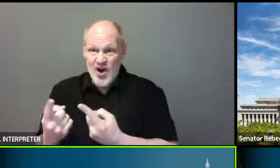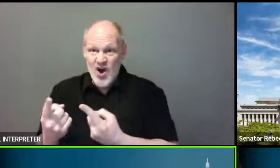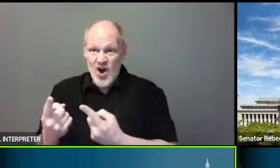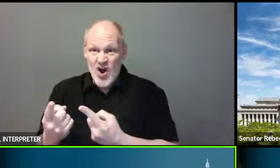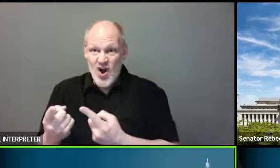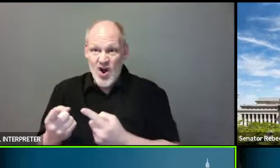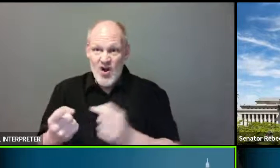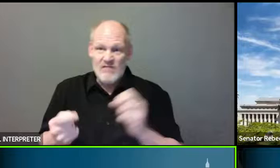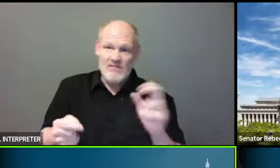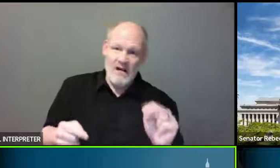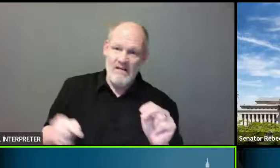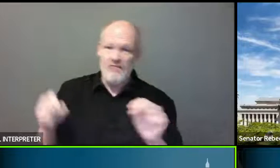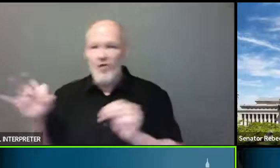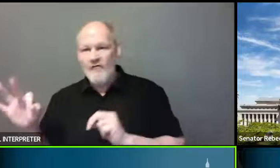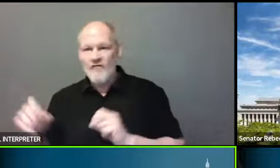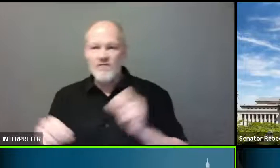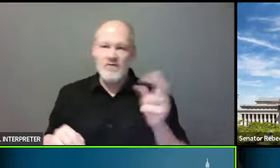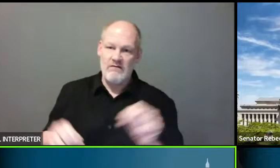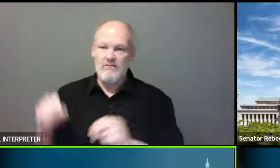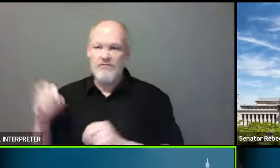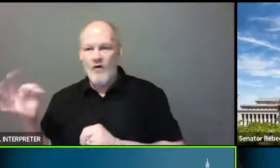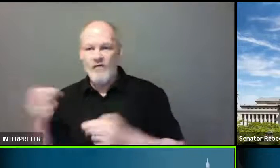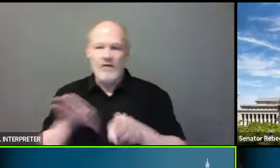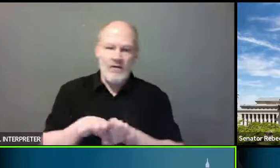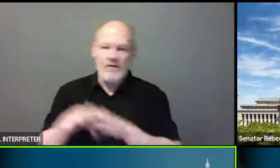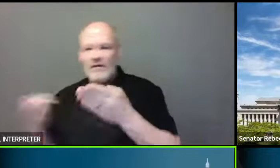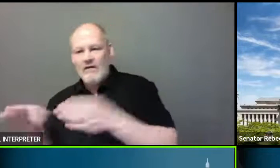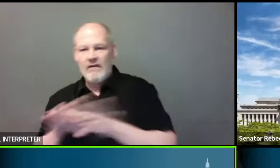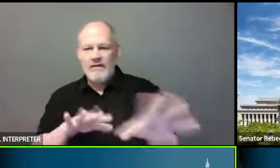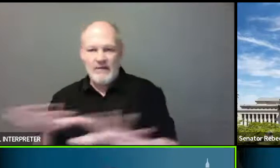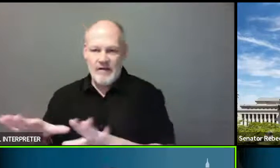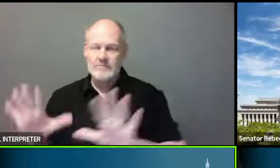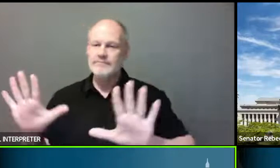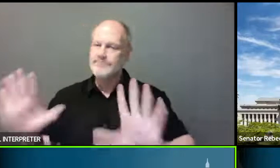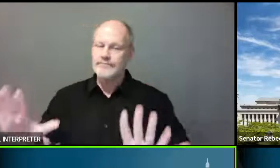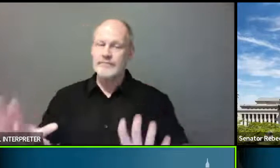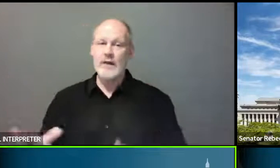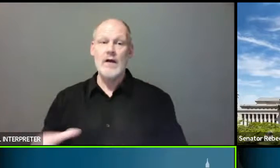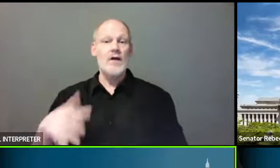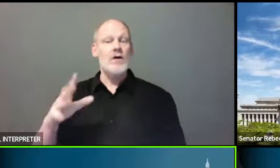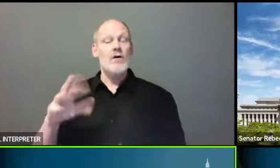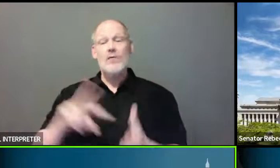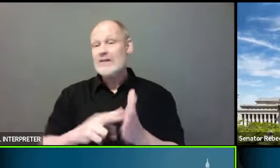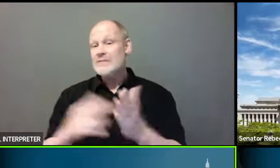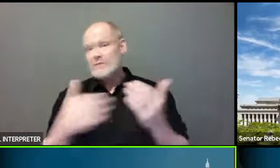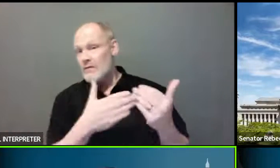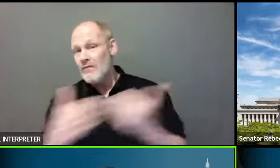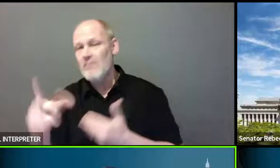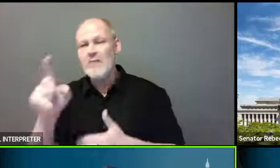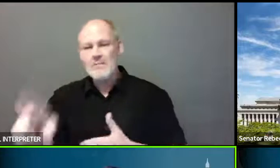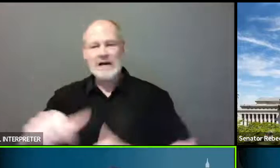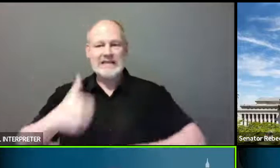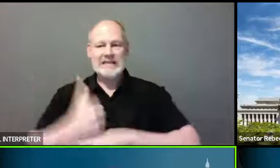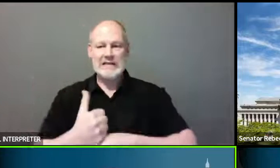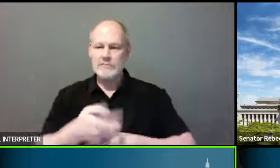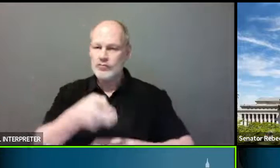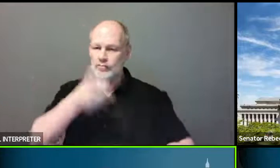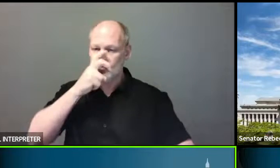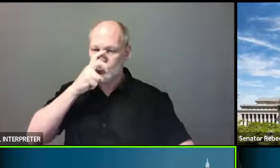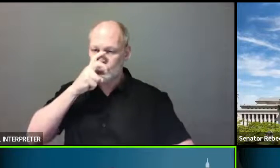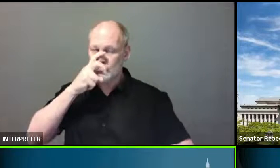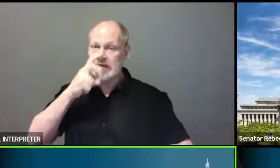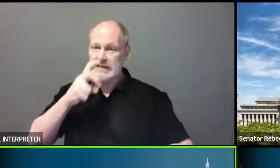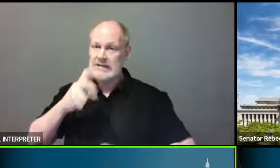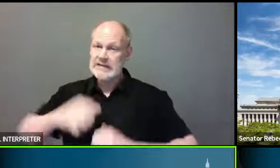and now to have in-person learning, we have to have strong protocols in place that protect our students as